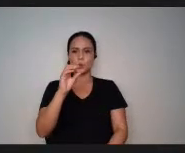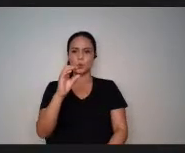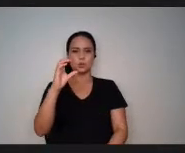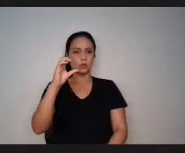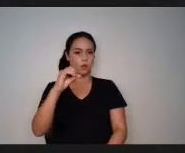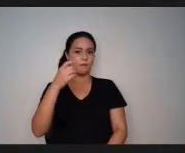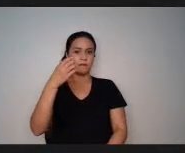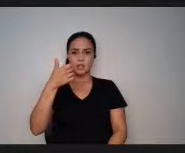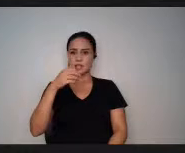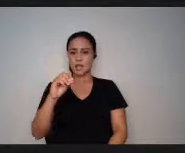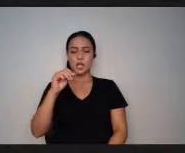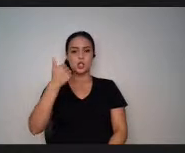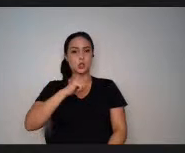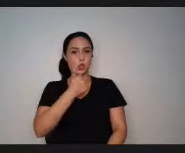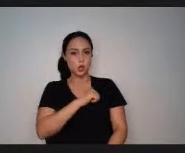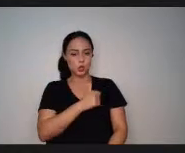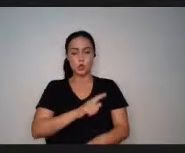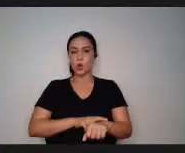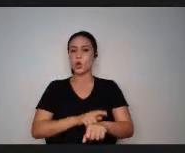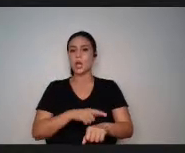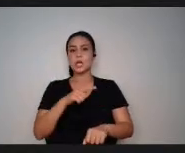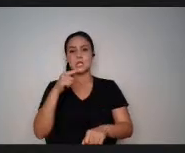that it's not a full-time job,